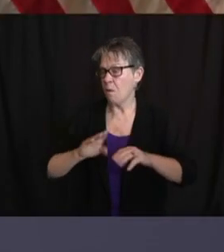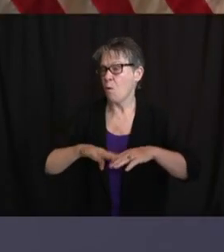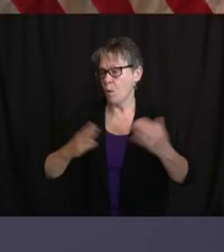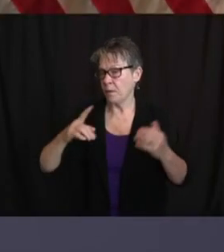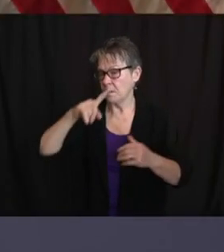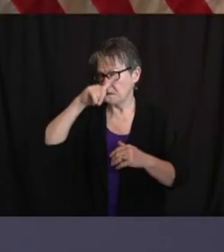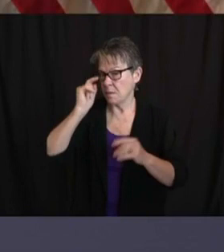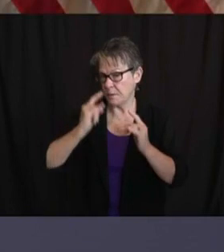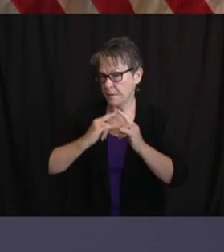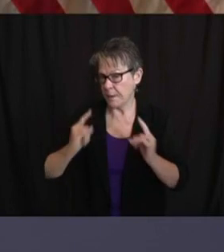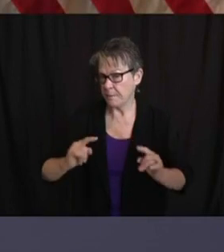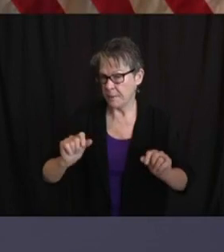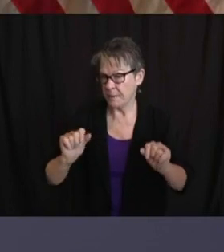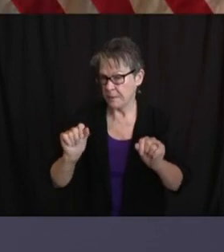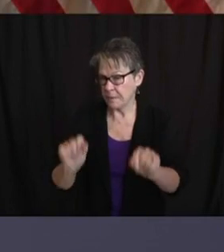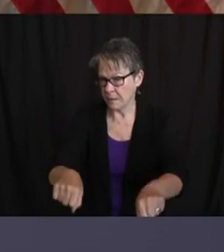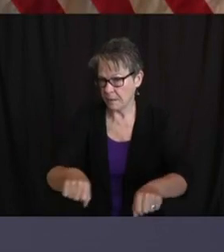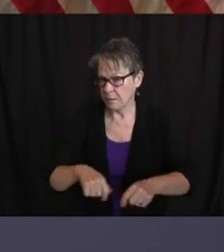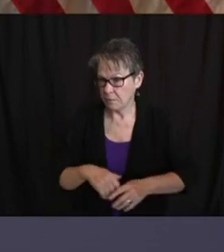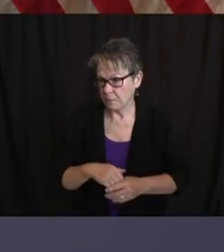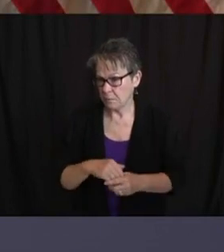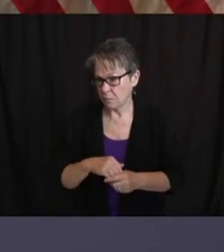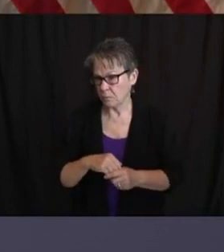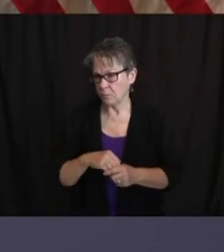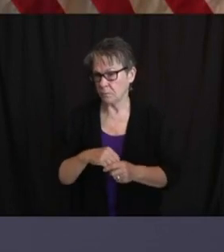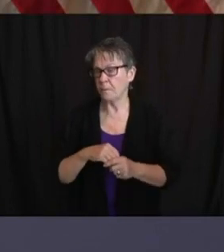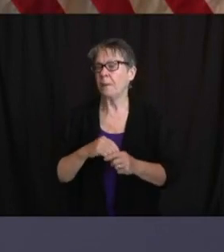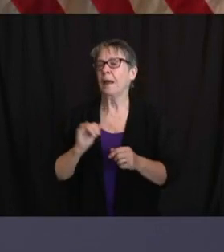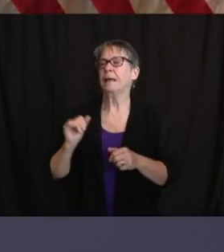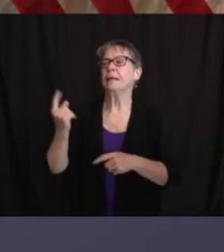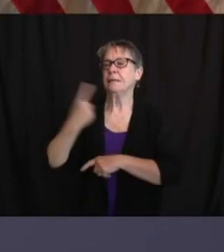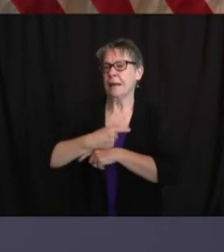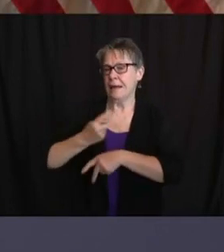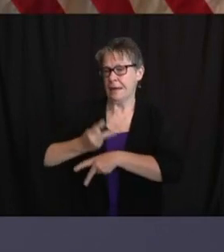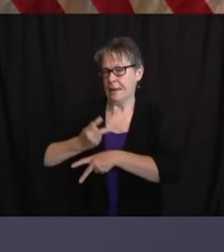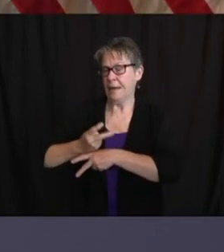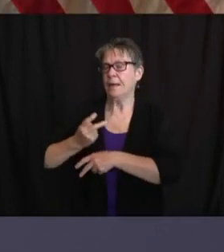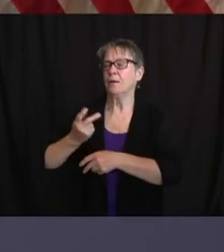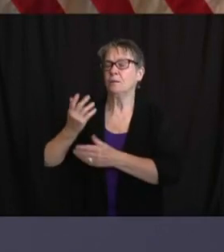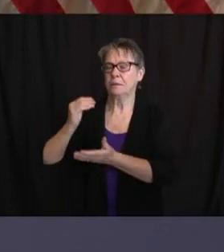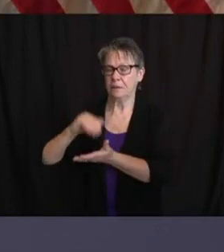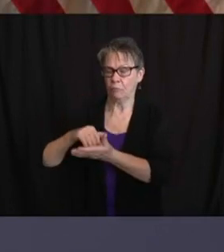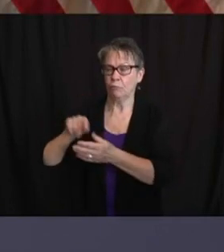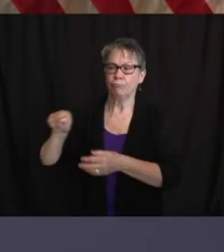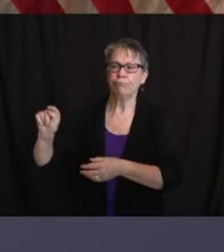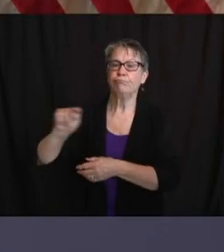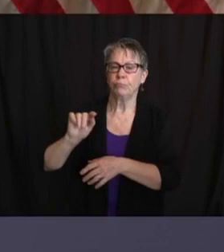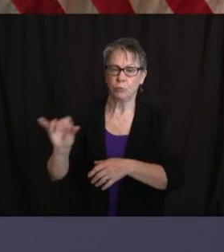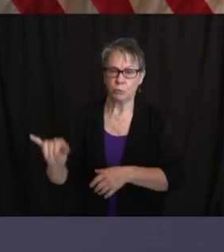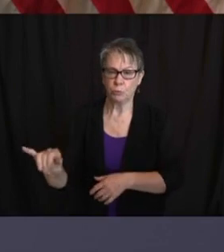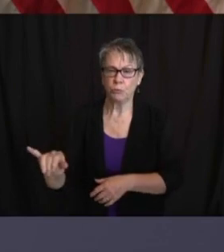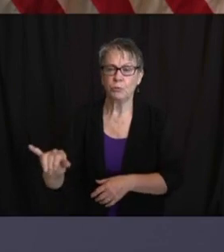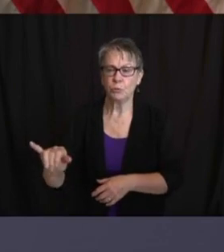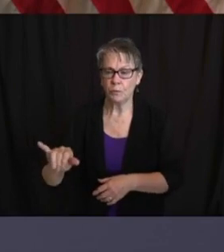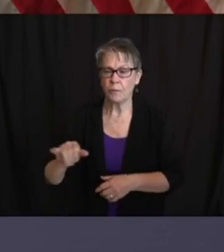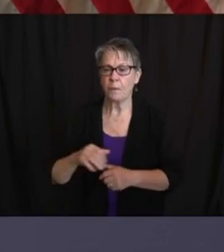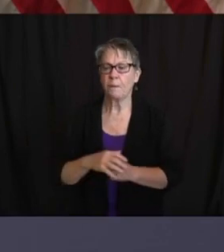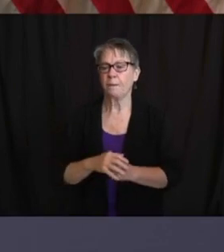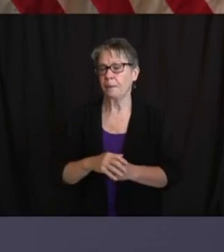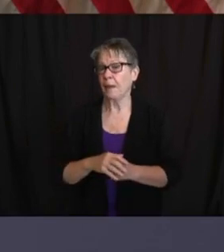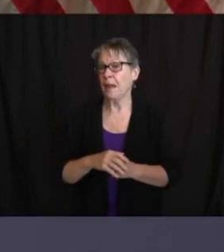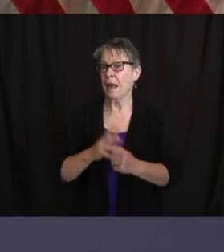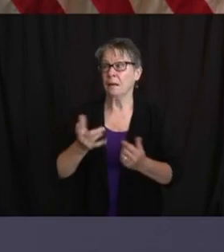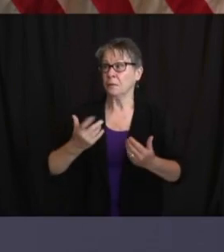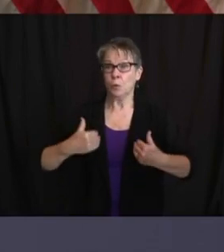he won't set a timetable, but he's not ignoring the issue. You've got daycare, youth sports, summer camps, all of which are